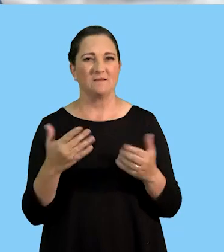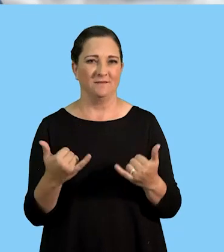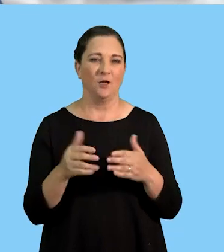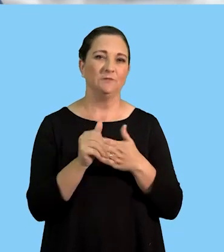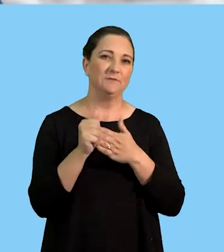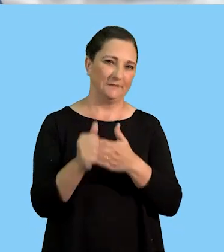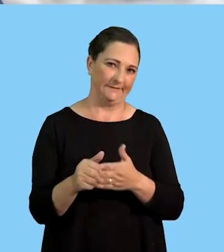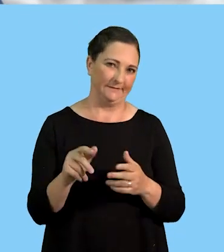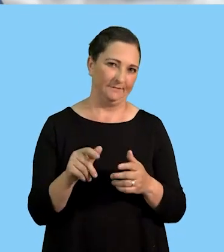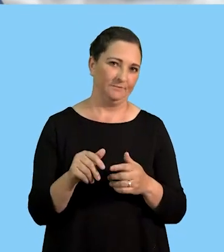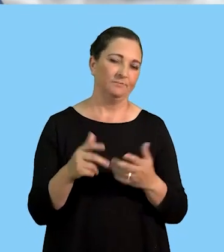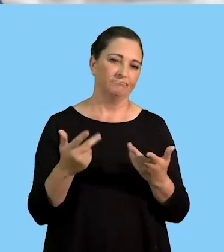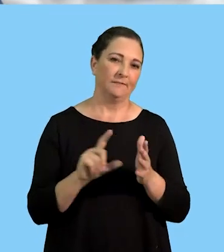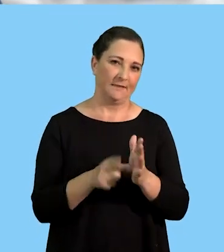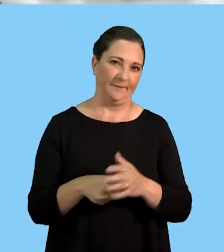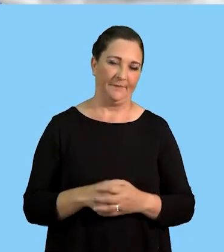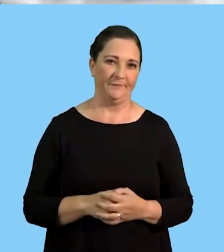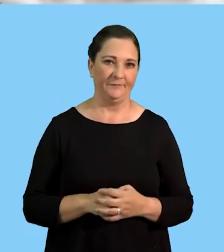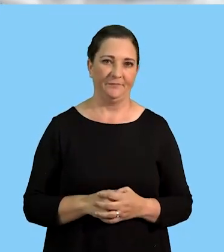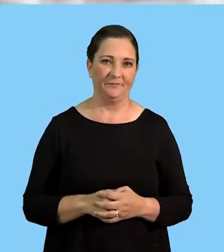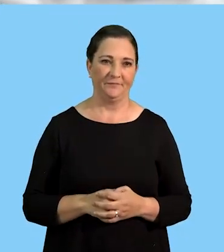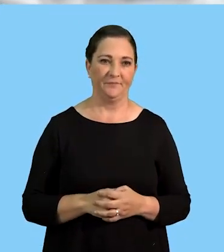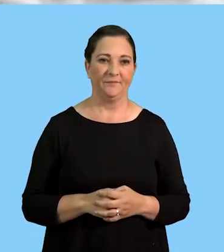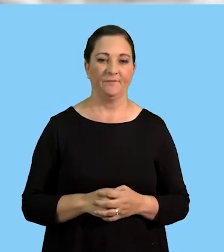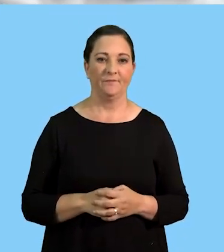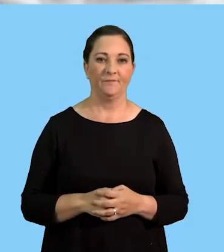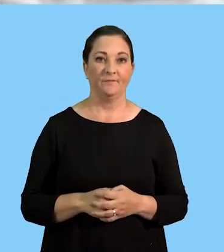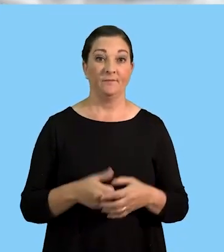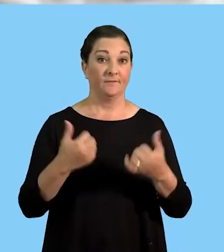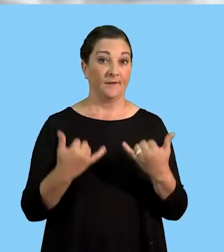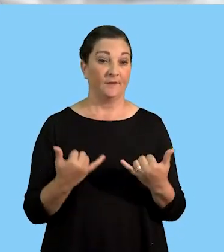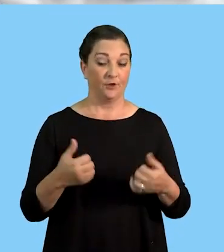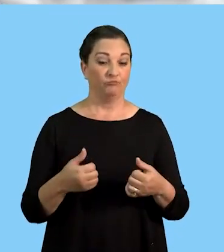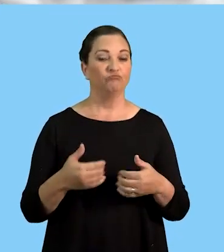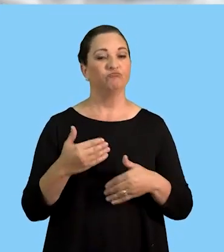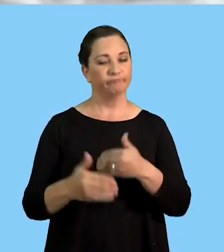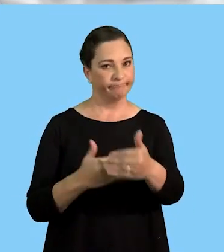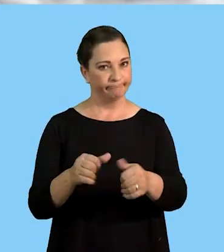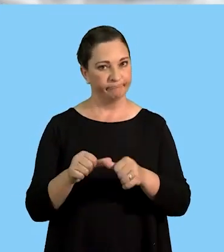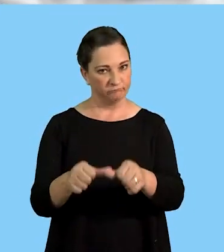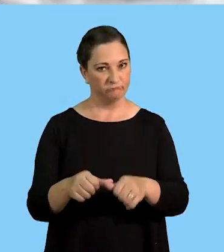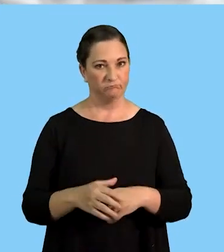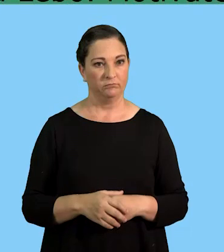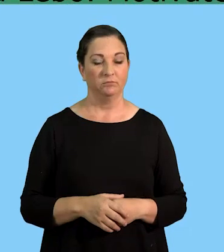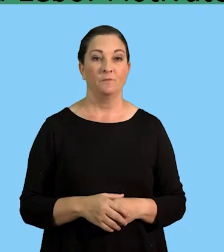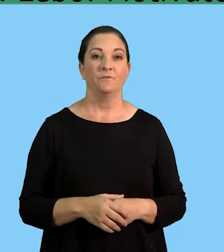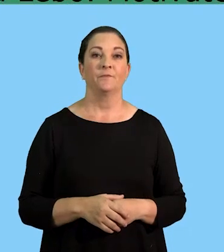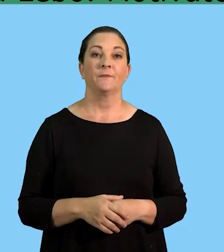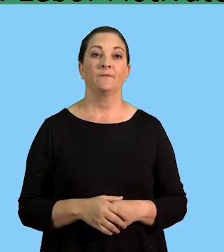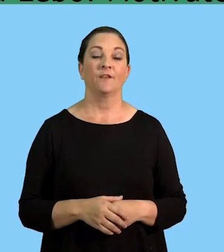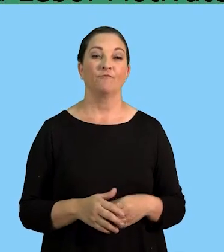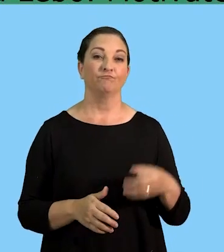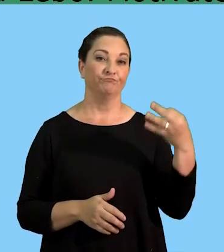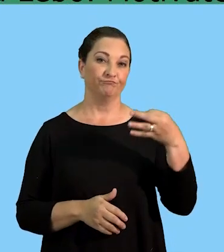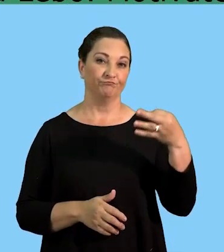case whereby the workers are demotivated. Then, as we proceed now, we have the third